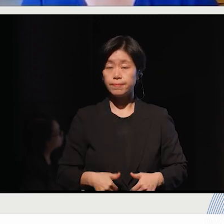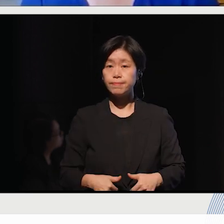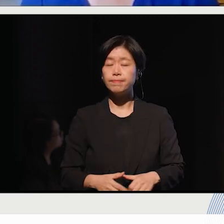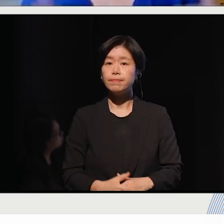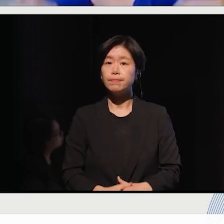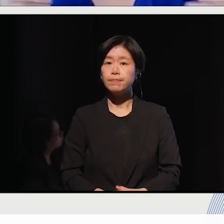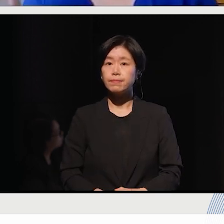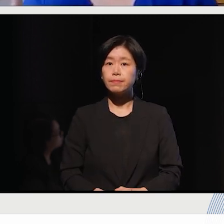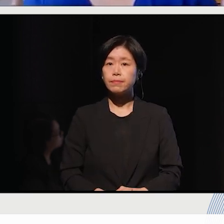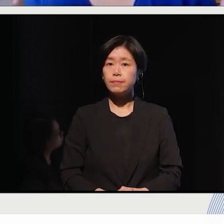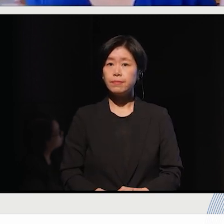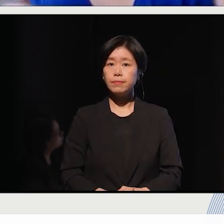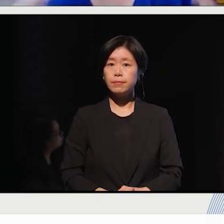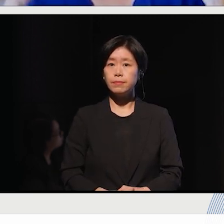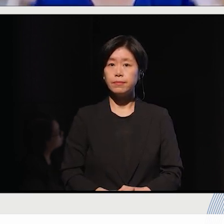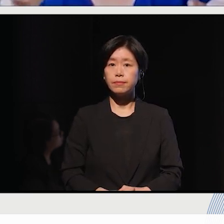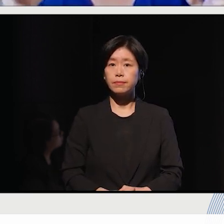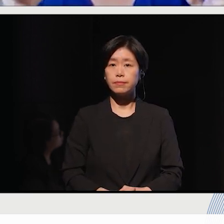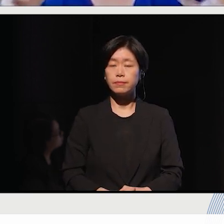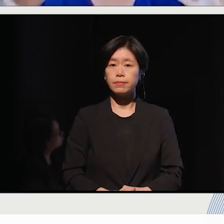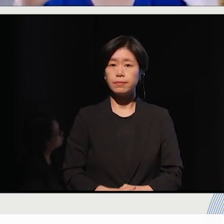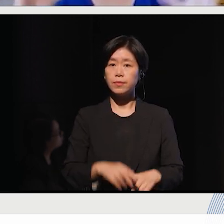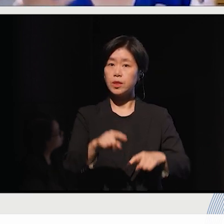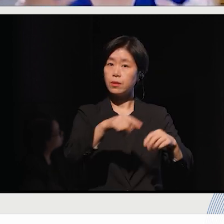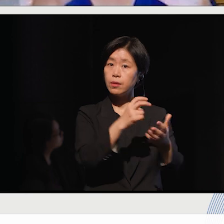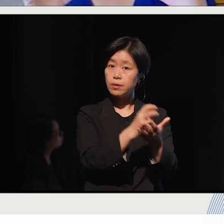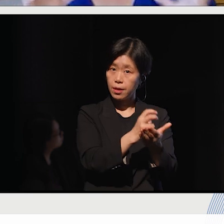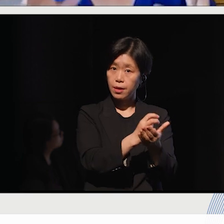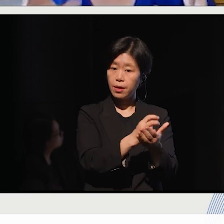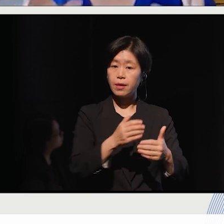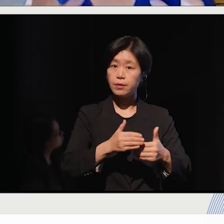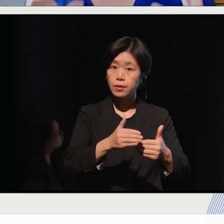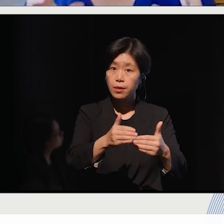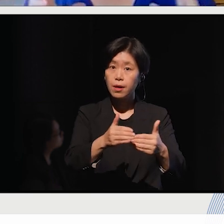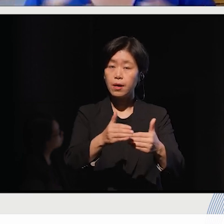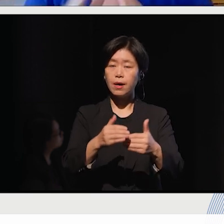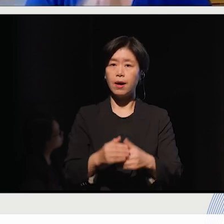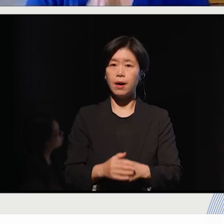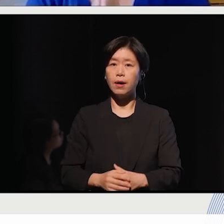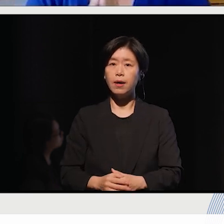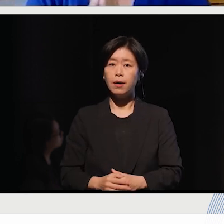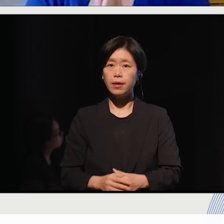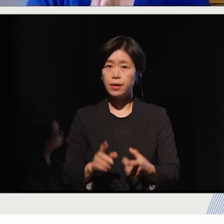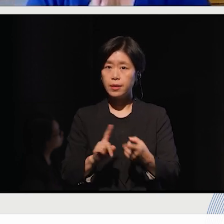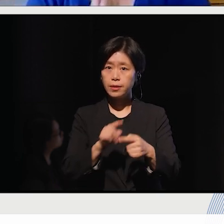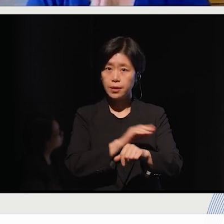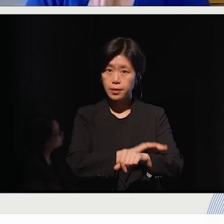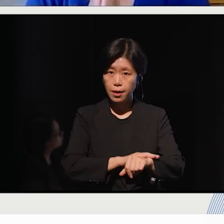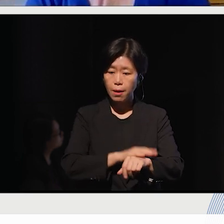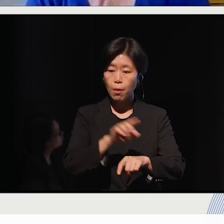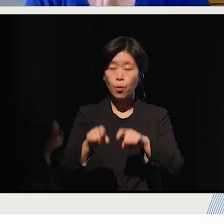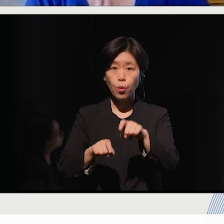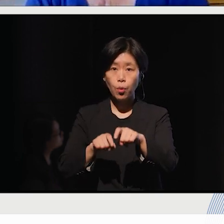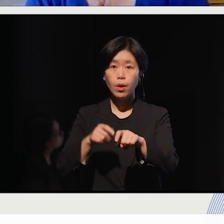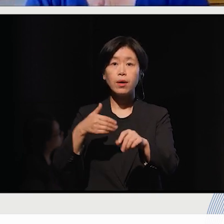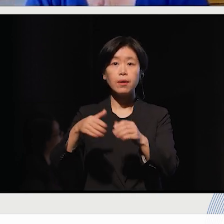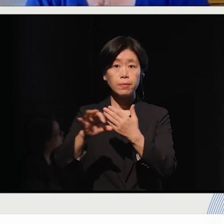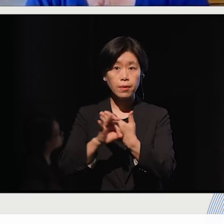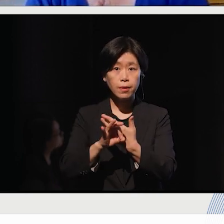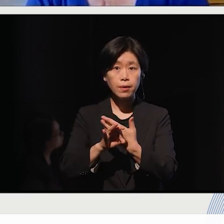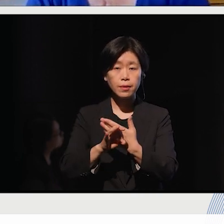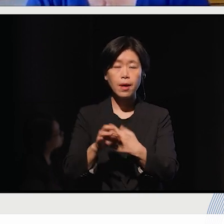do as you move forward after you've established your policies, procedures, and practices, and let me add one